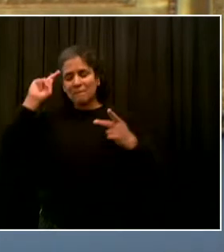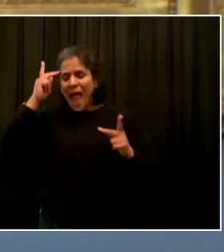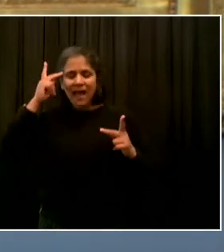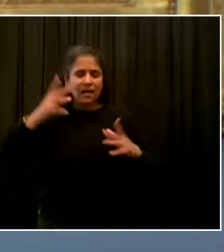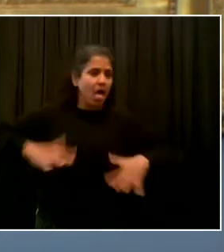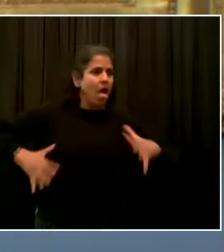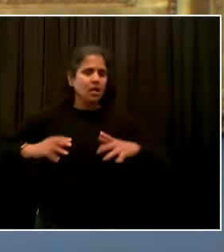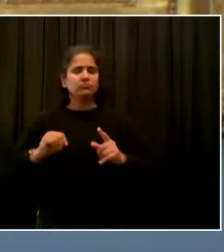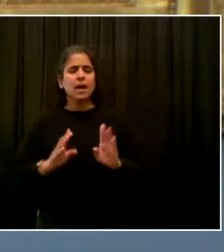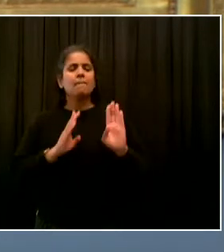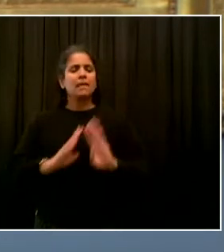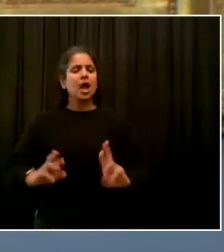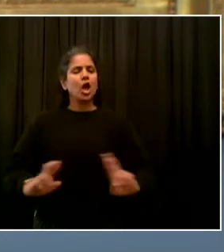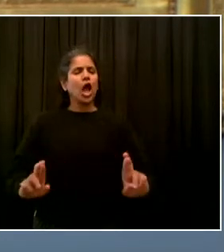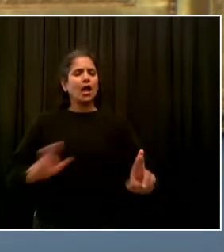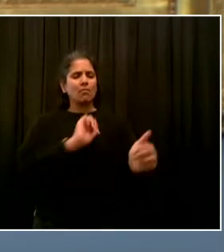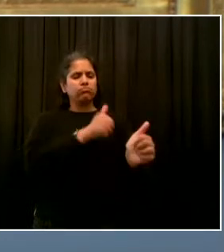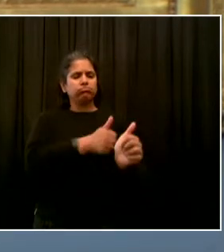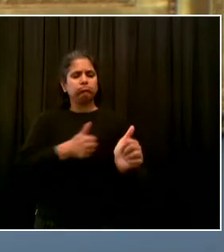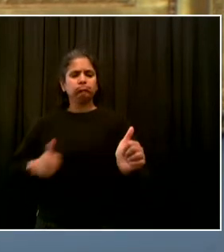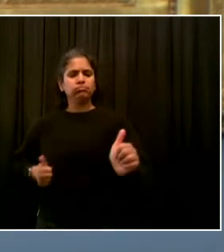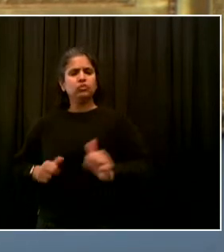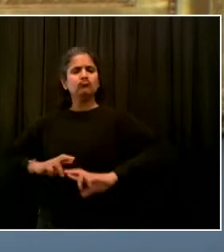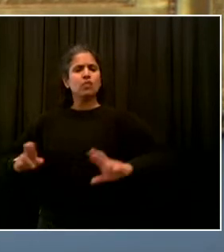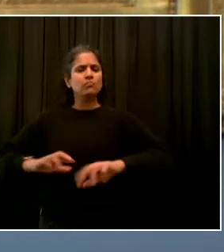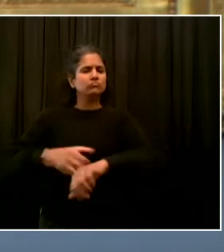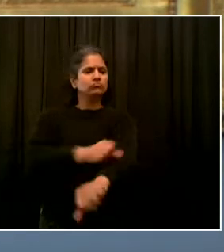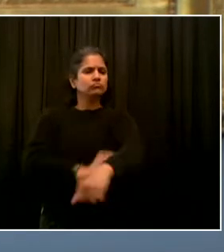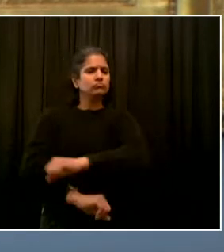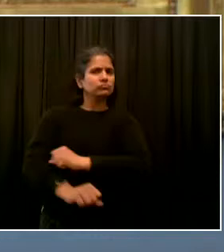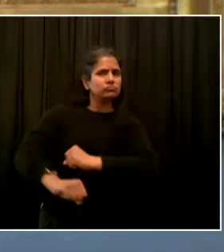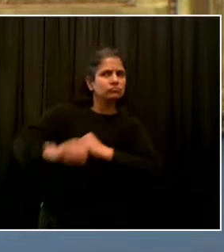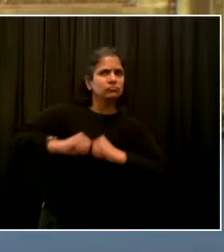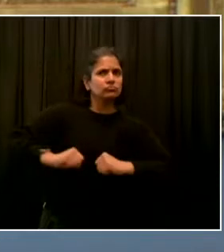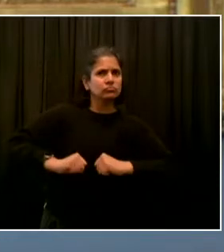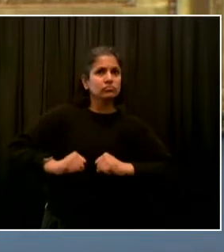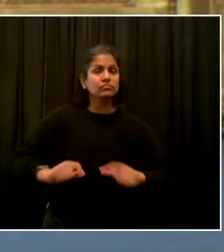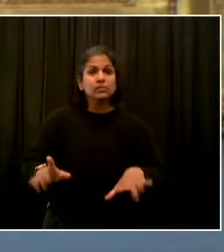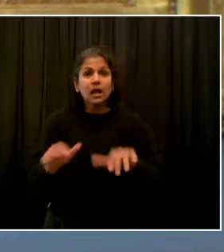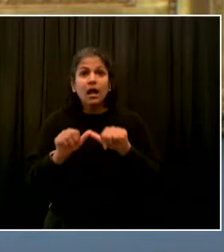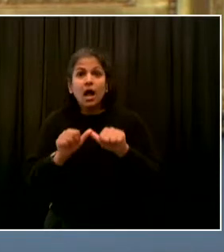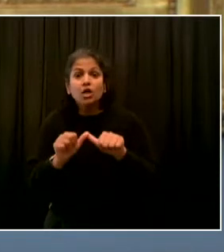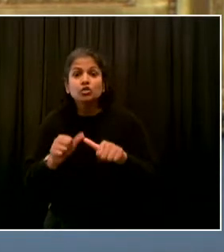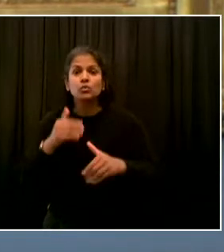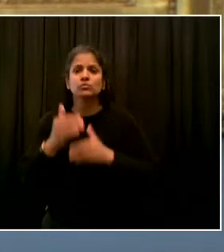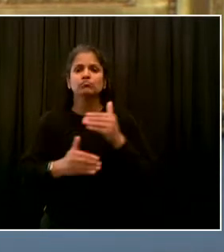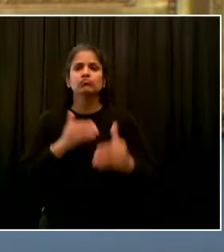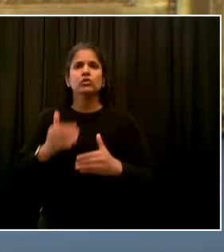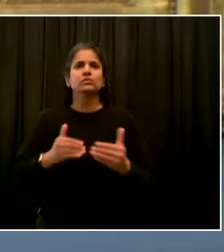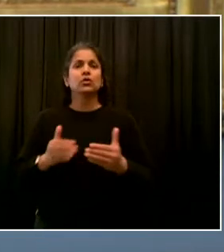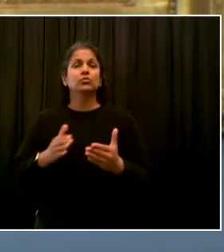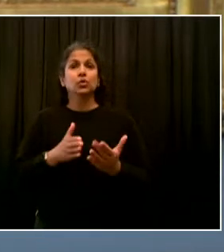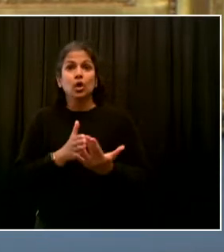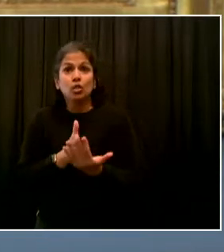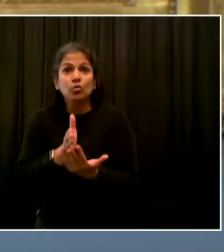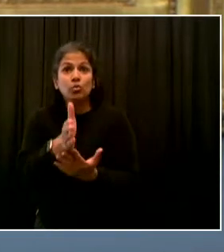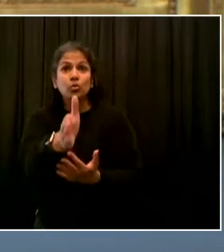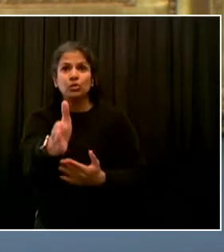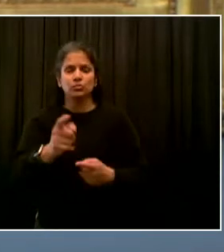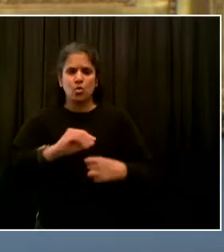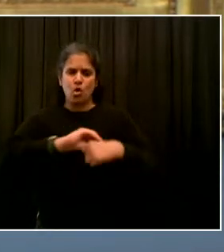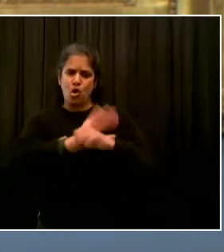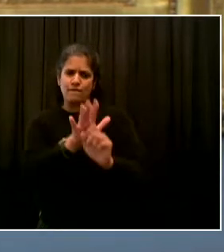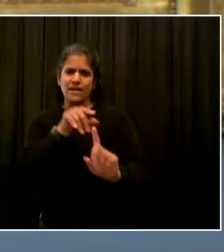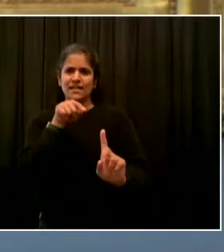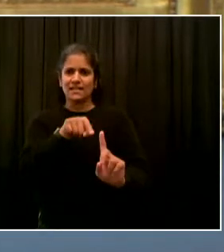prepared, not panic, as we continue to cycle out of COVID and deal with the new variants as they come. I've